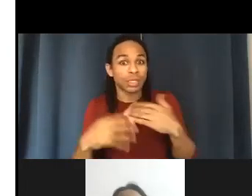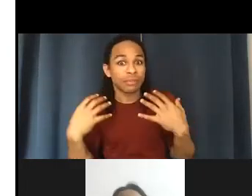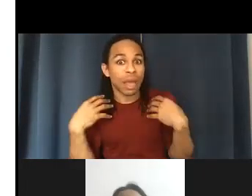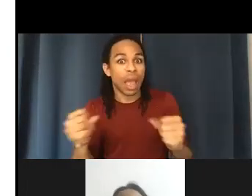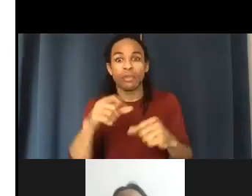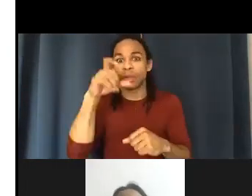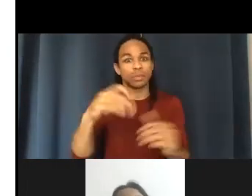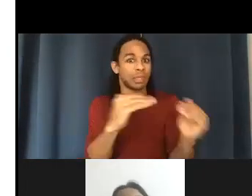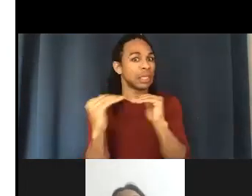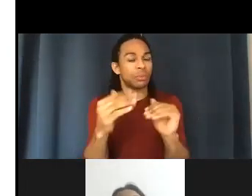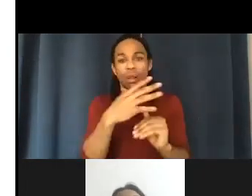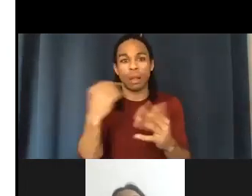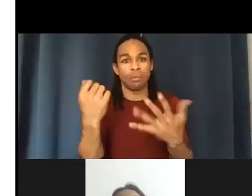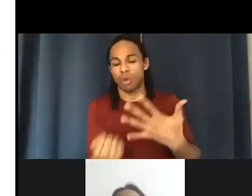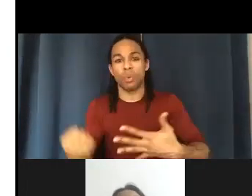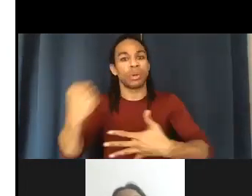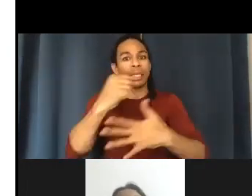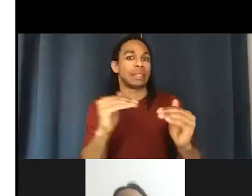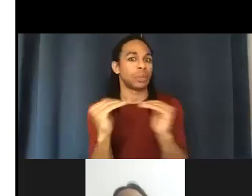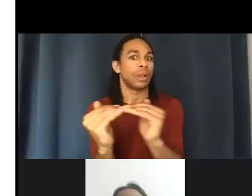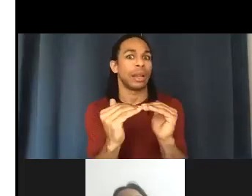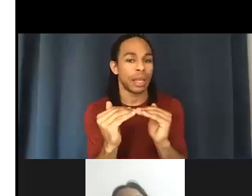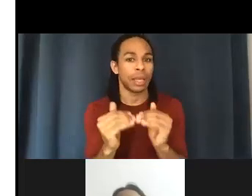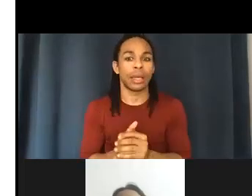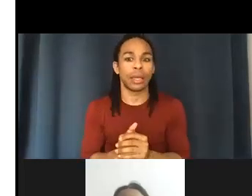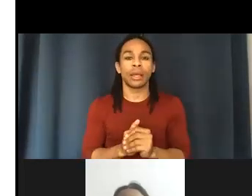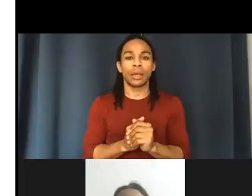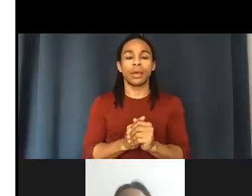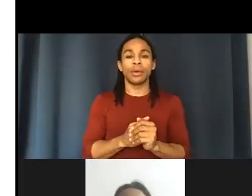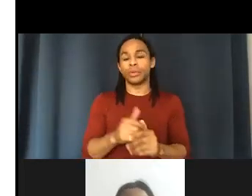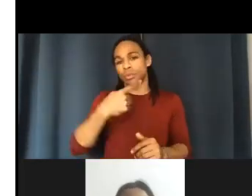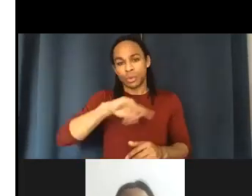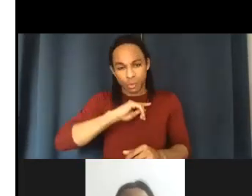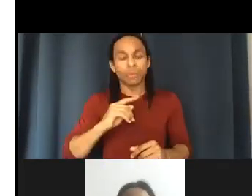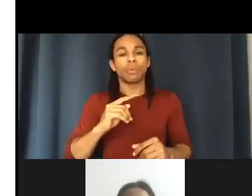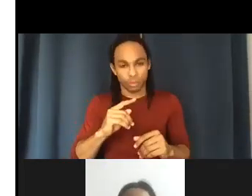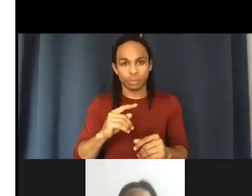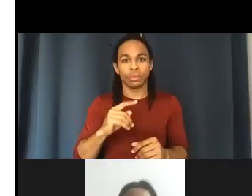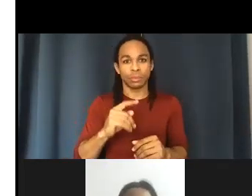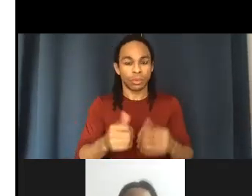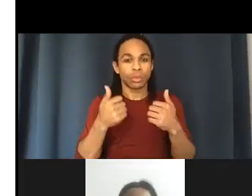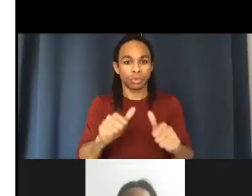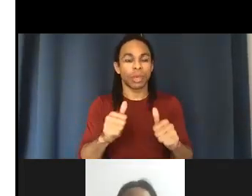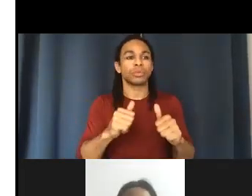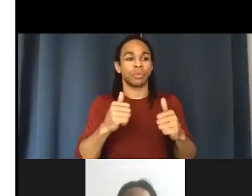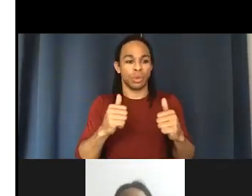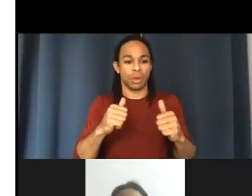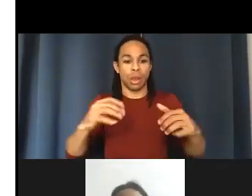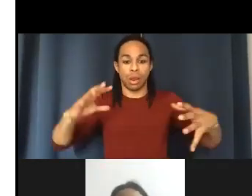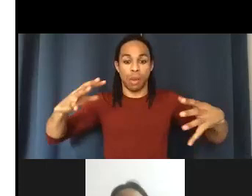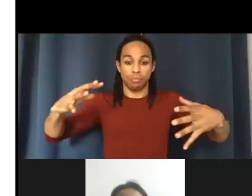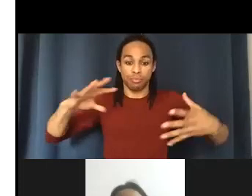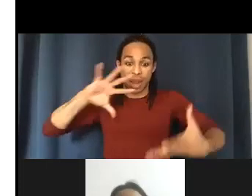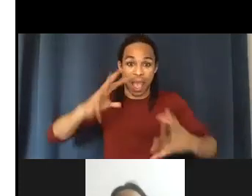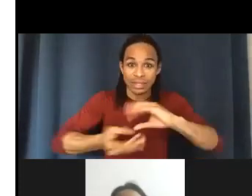also include, look at health comprehensively and structurally. So we are trying to connect those